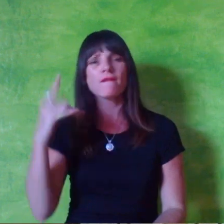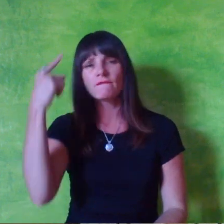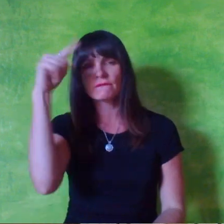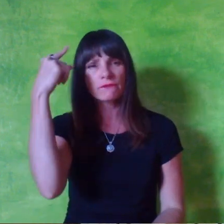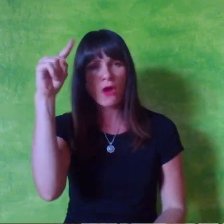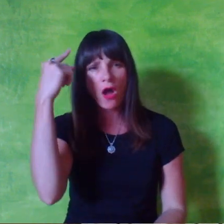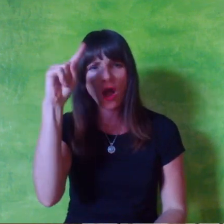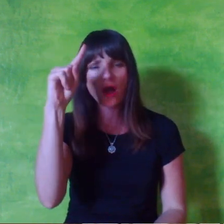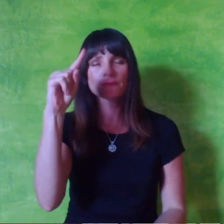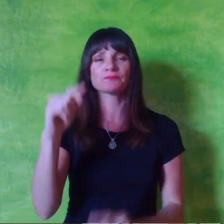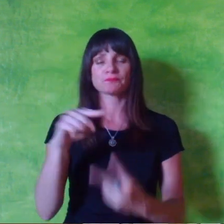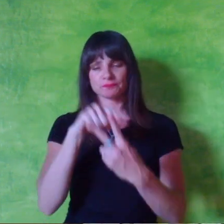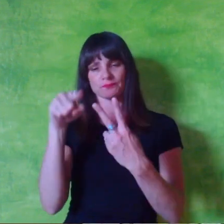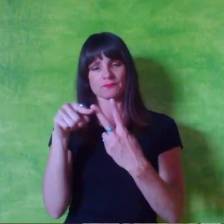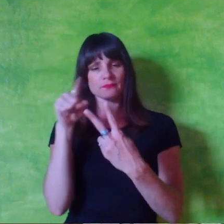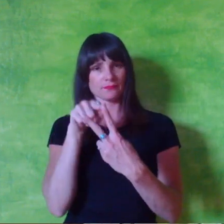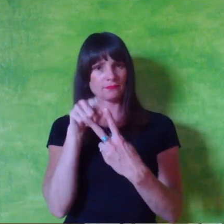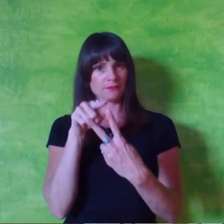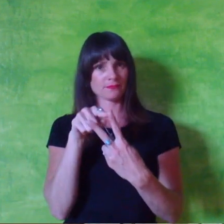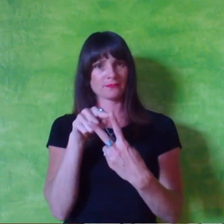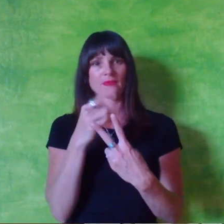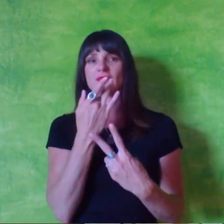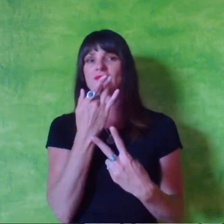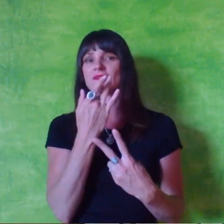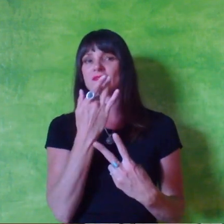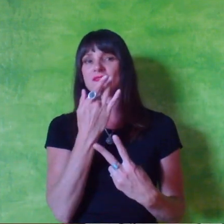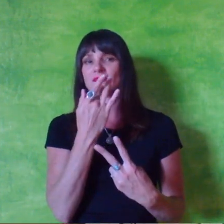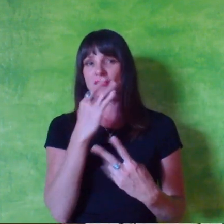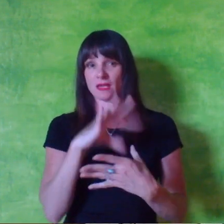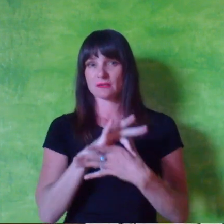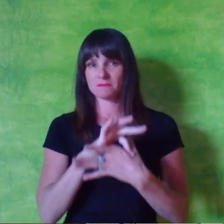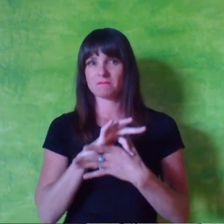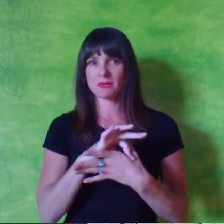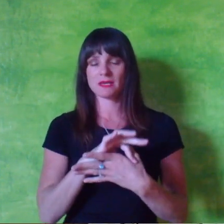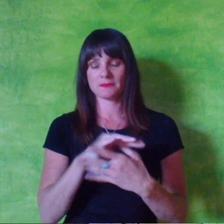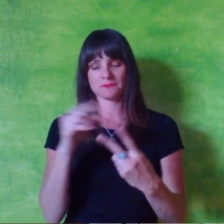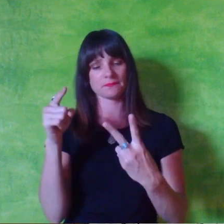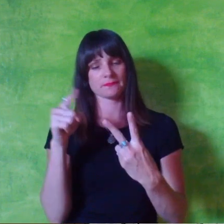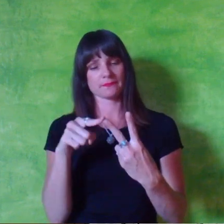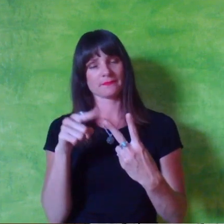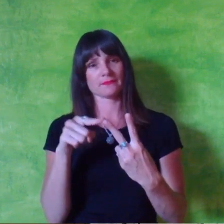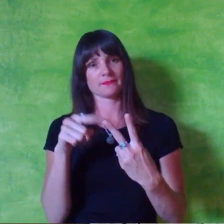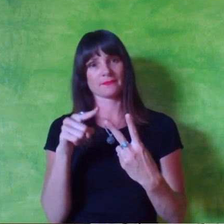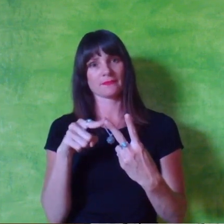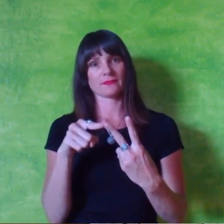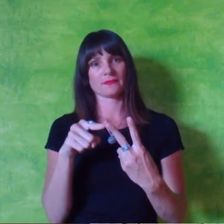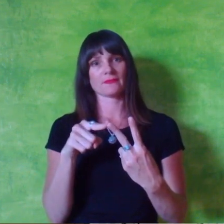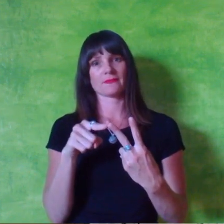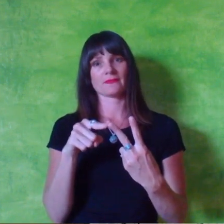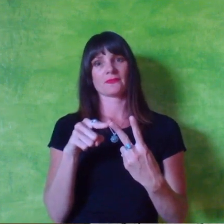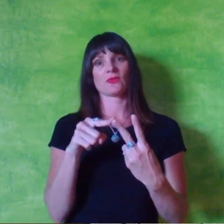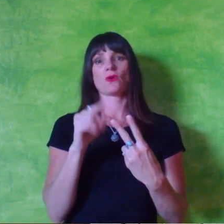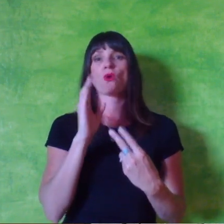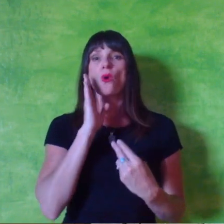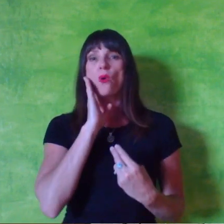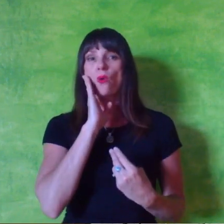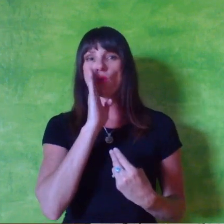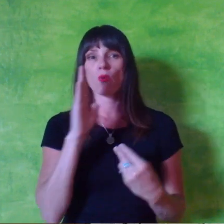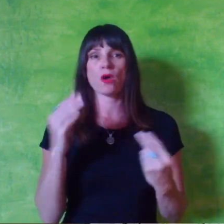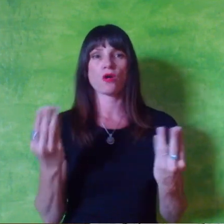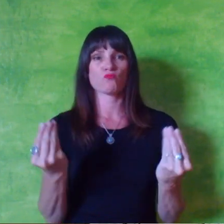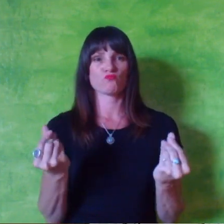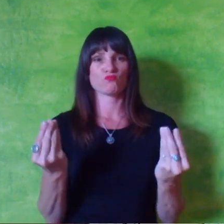the meat, but also absorb some of the outside moisture, right? And so that's pretty